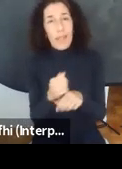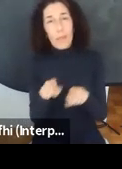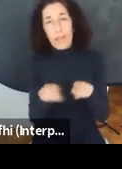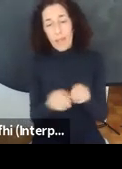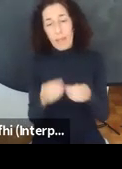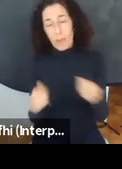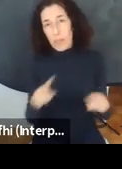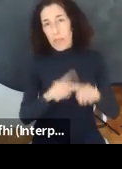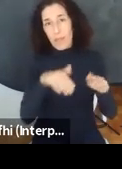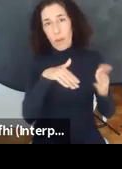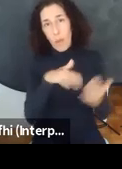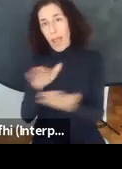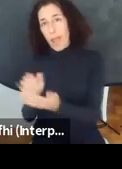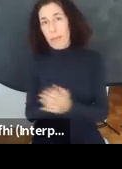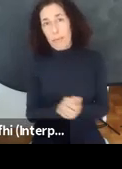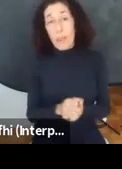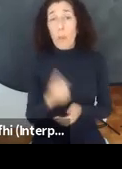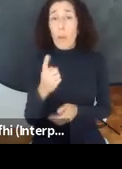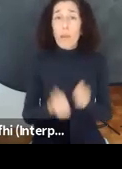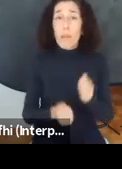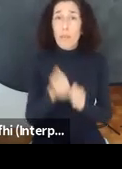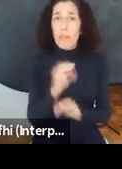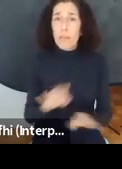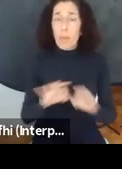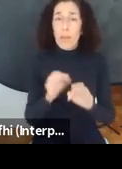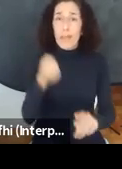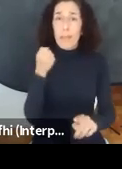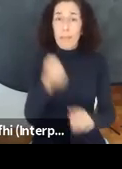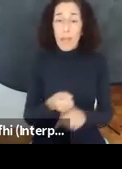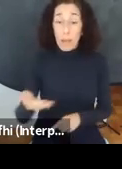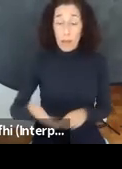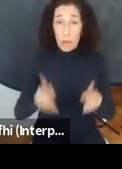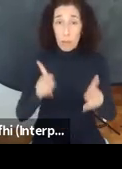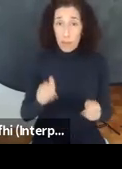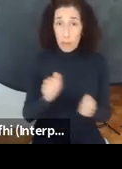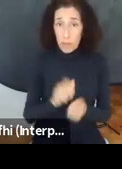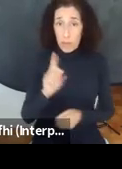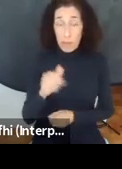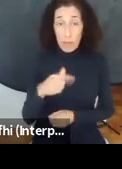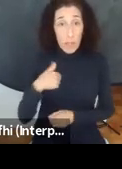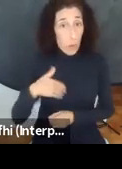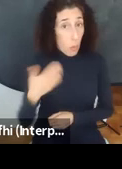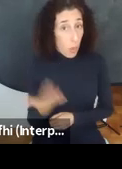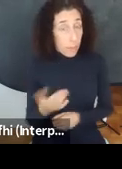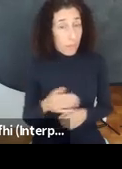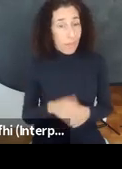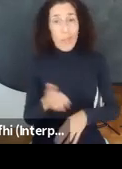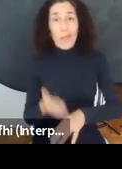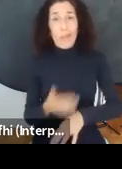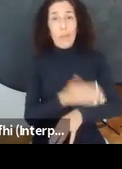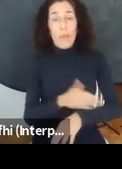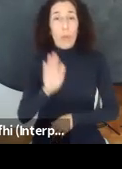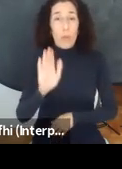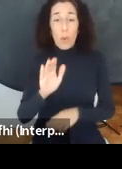of the most important impacts that hiring people with disabilities has is improving your culture as